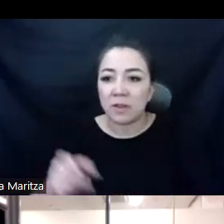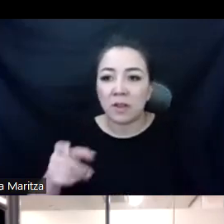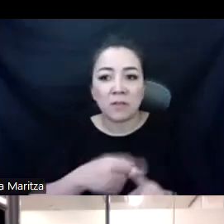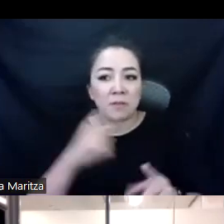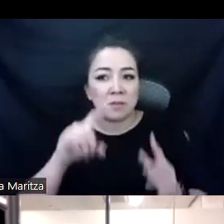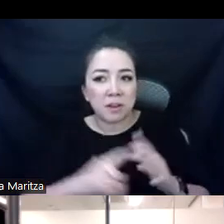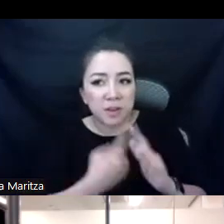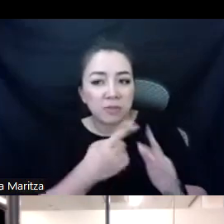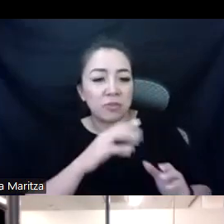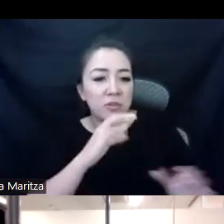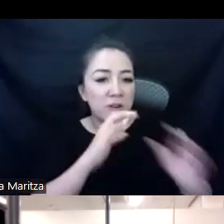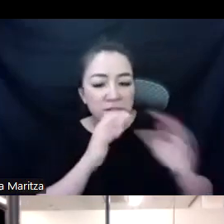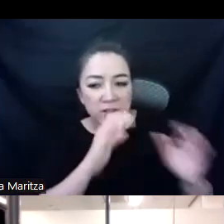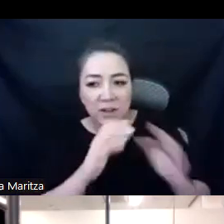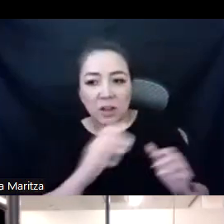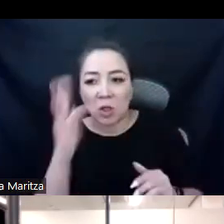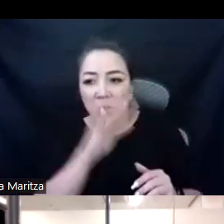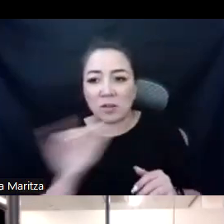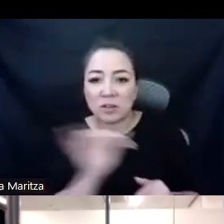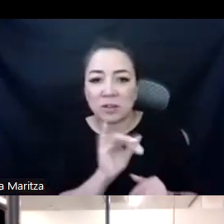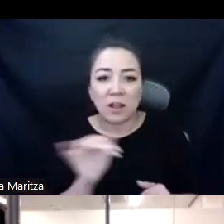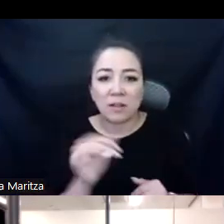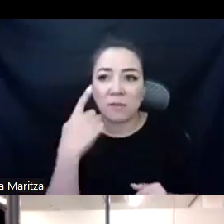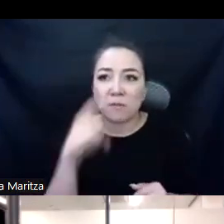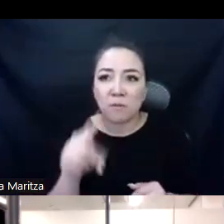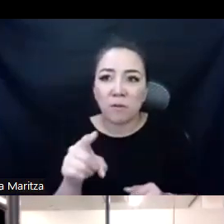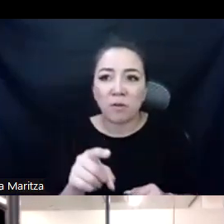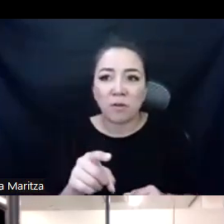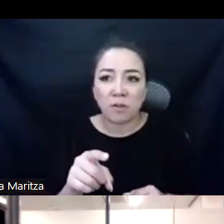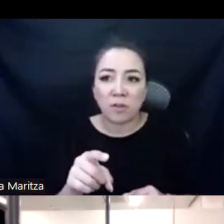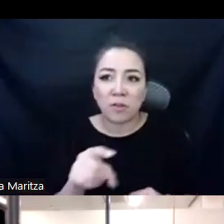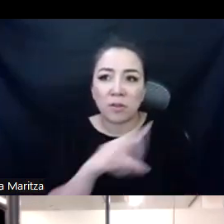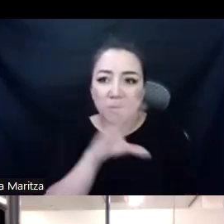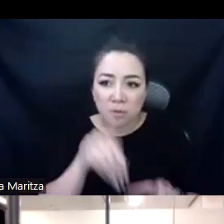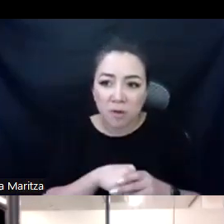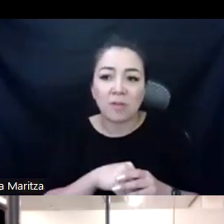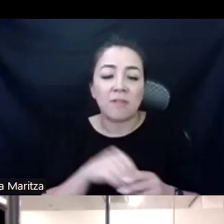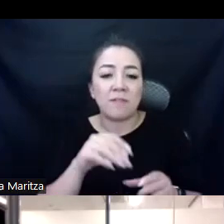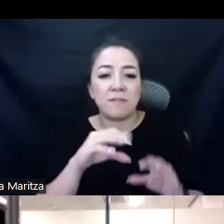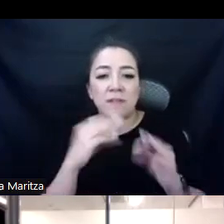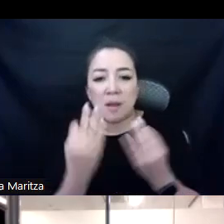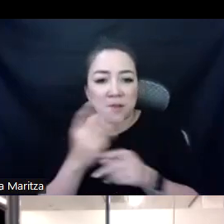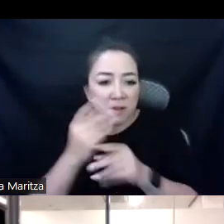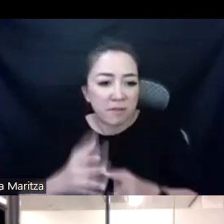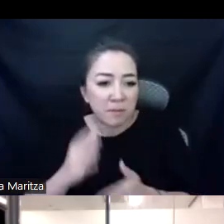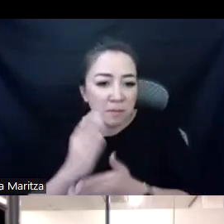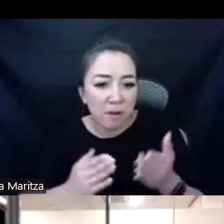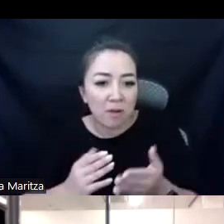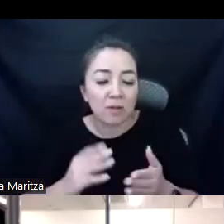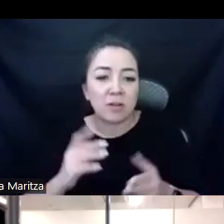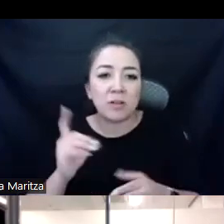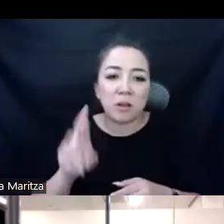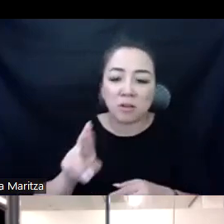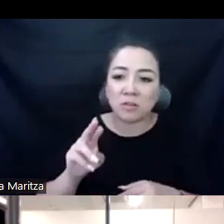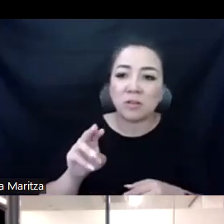initial conversations, it looks like for the incorporation and family caregiving part, Dr. Mobley,